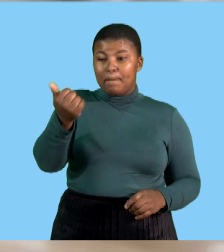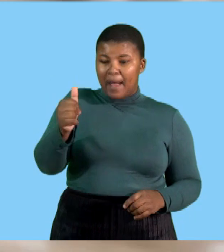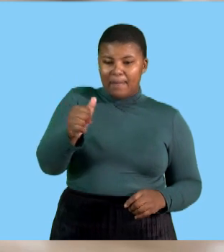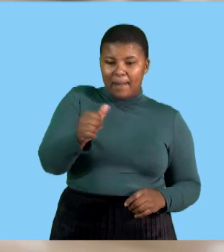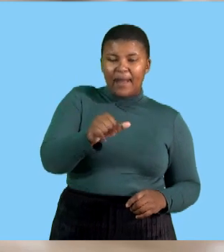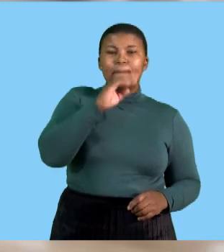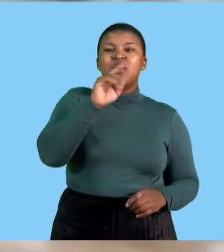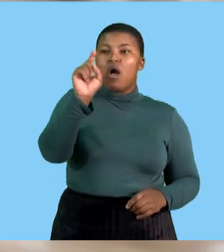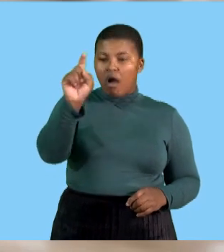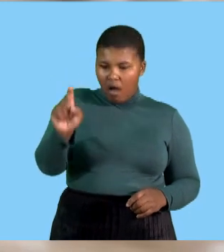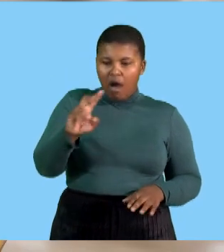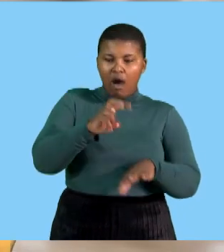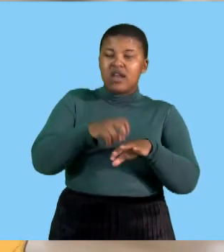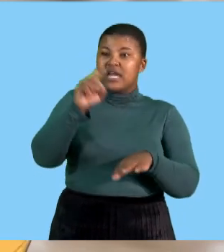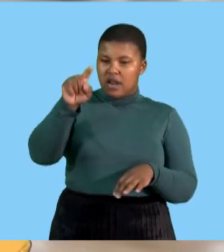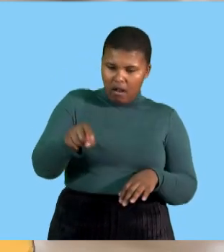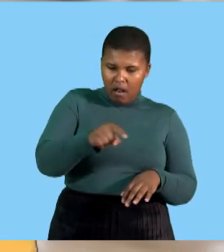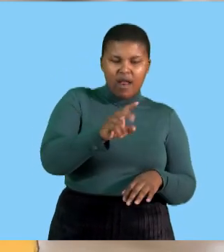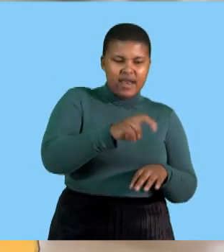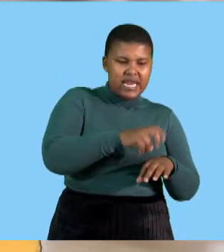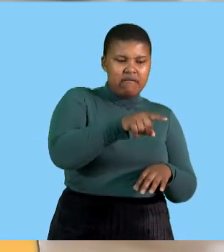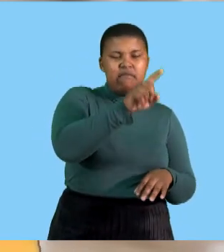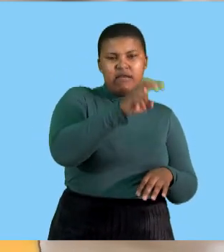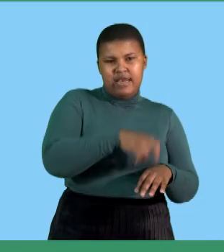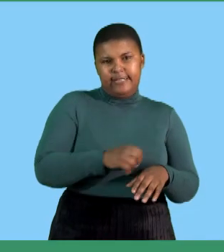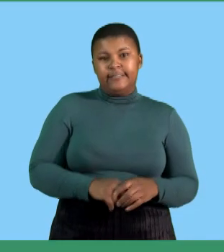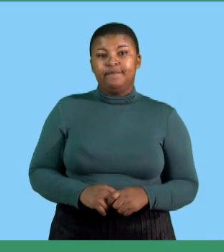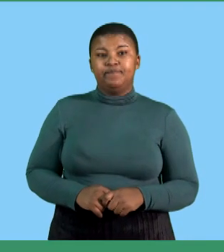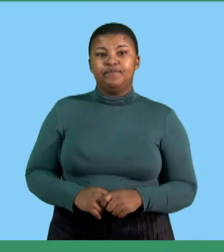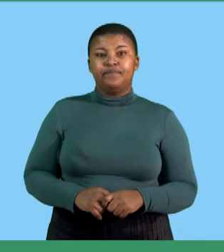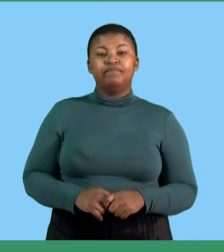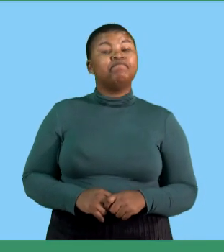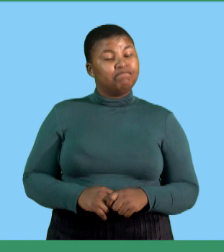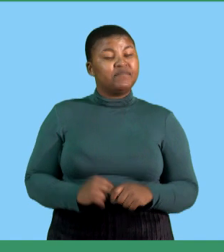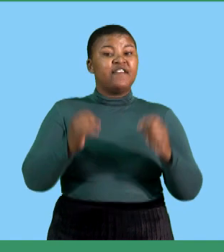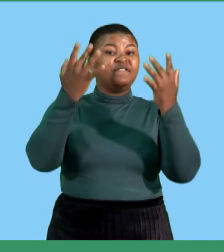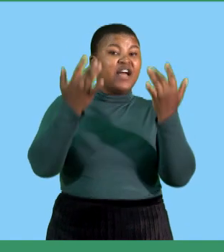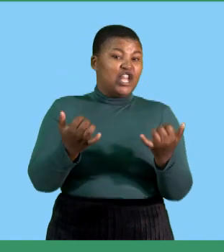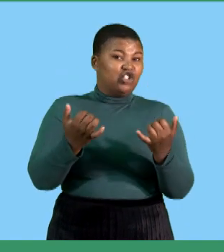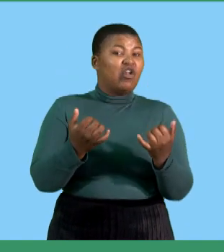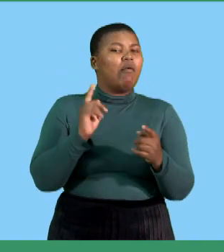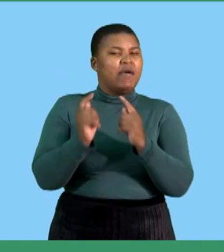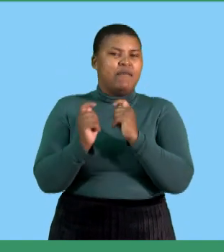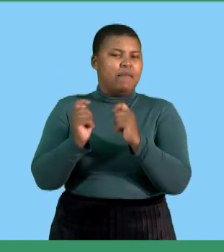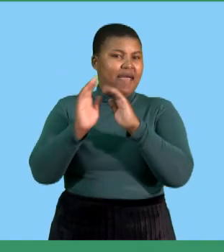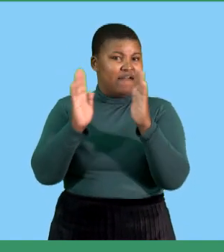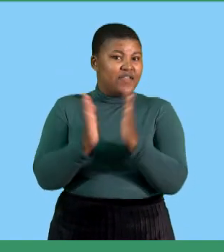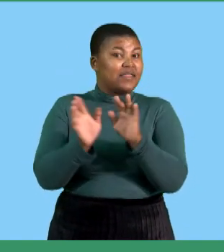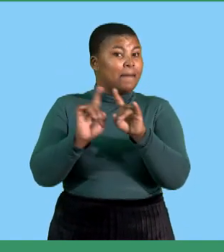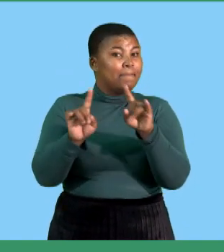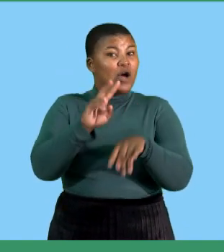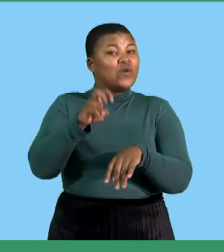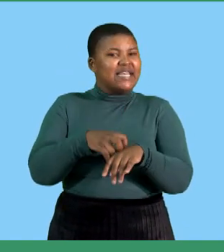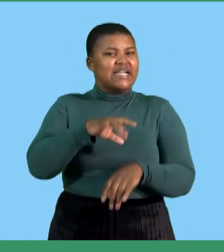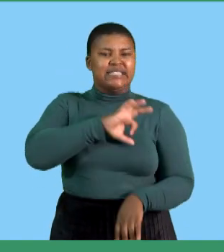is coexisting. Then the financial function will pay the bills. Then, of course, we